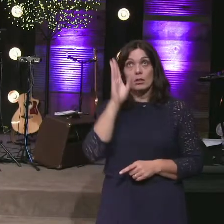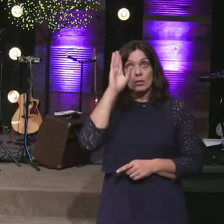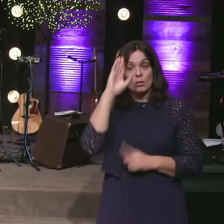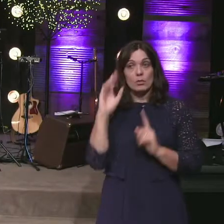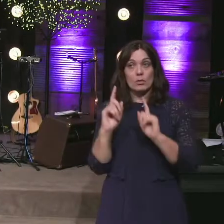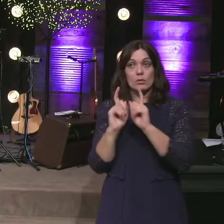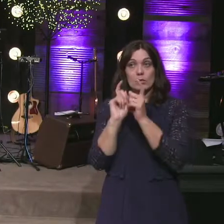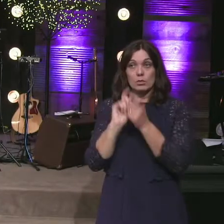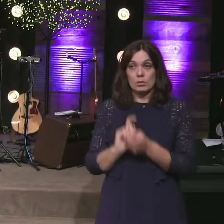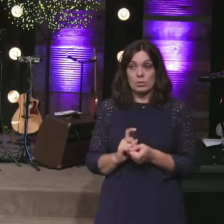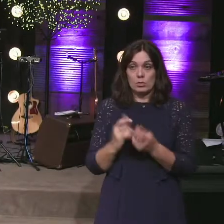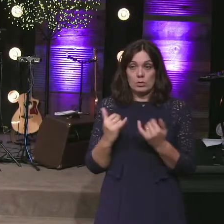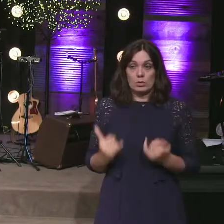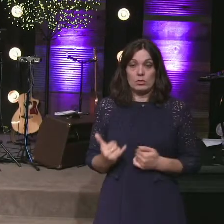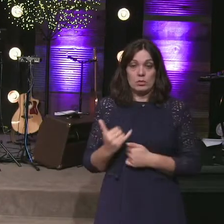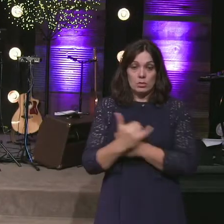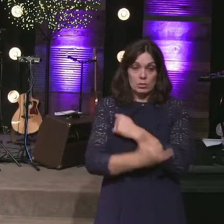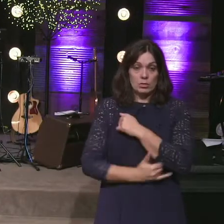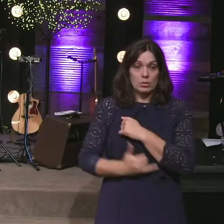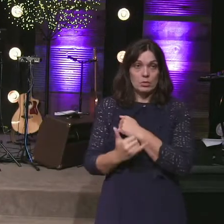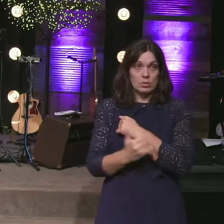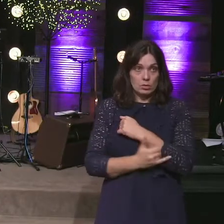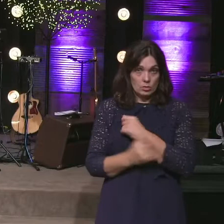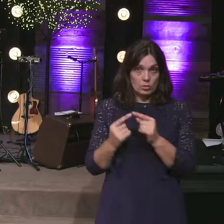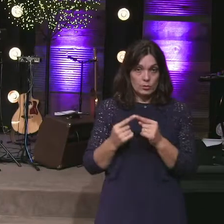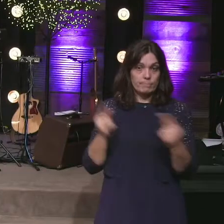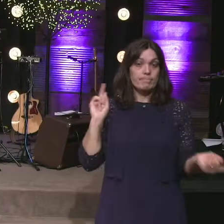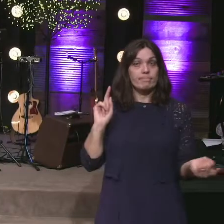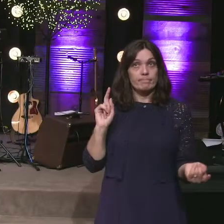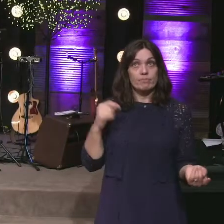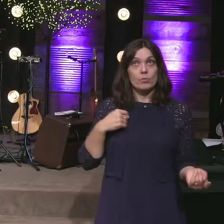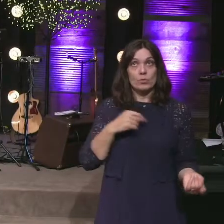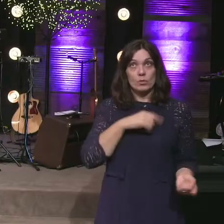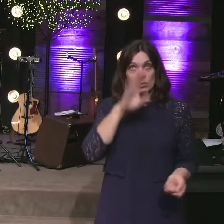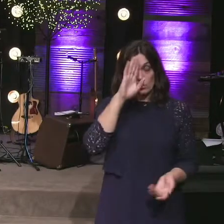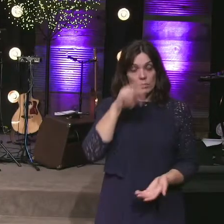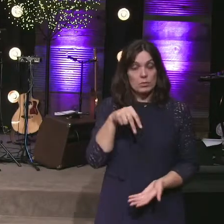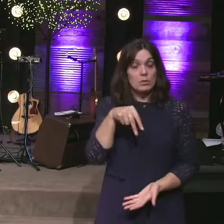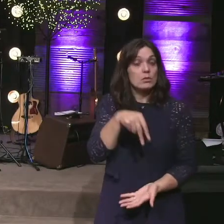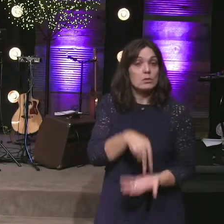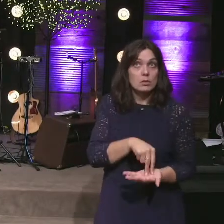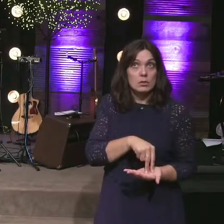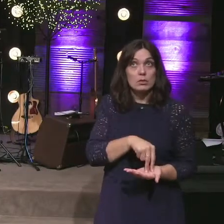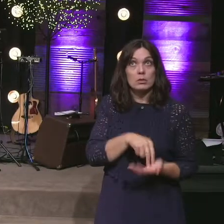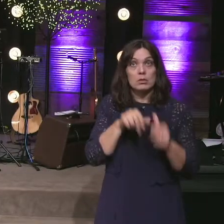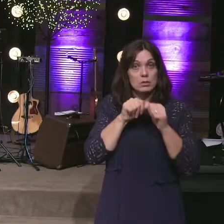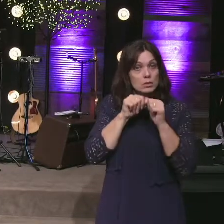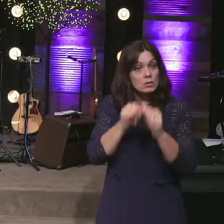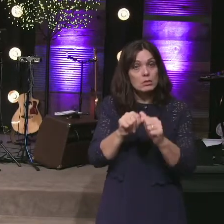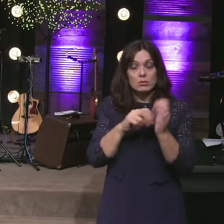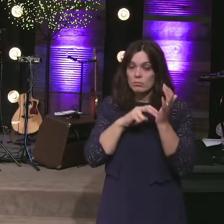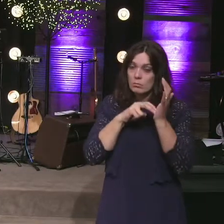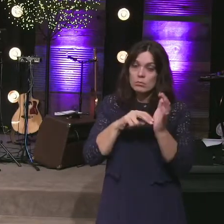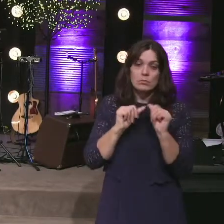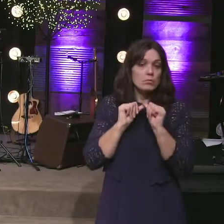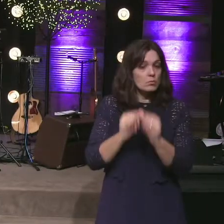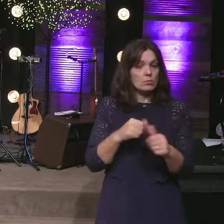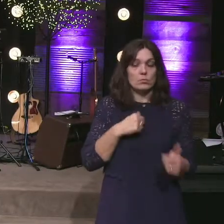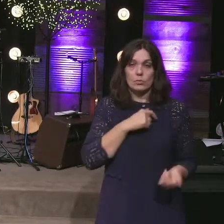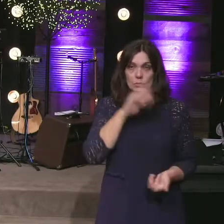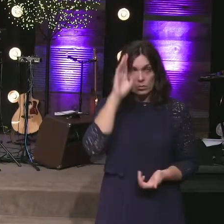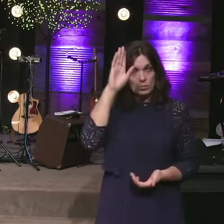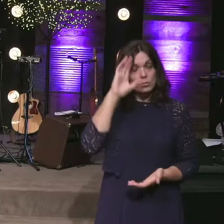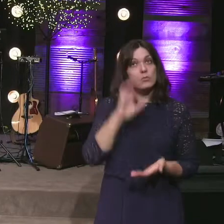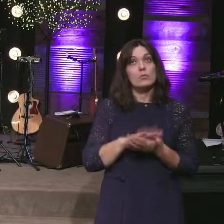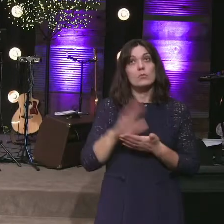nation around. We will stand, and when we've done all to stand, we'll stand some more, and we'll believe that it will